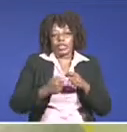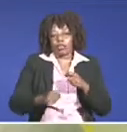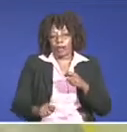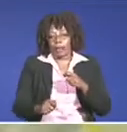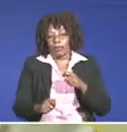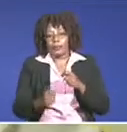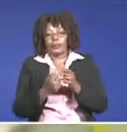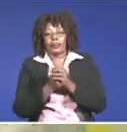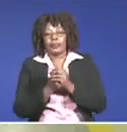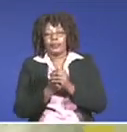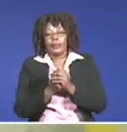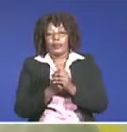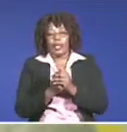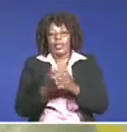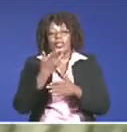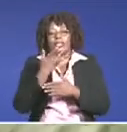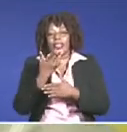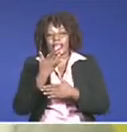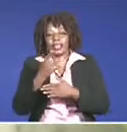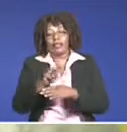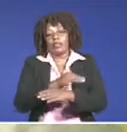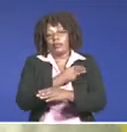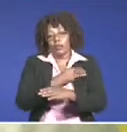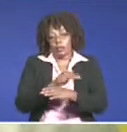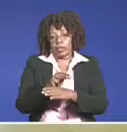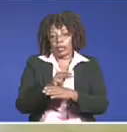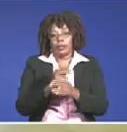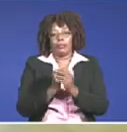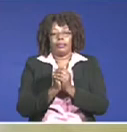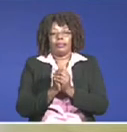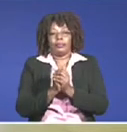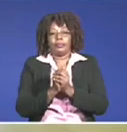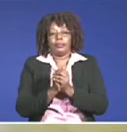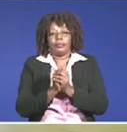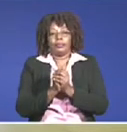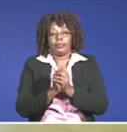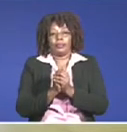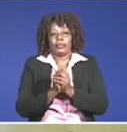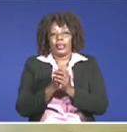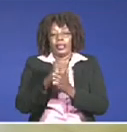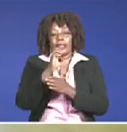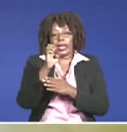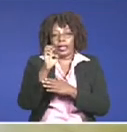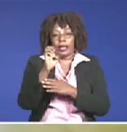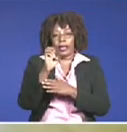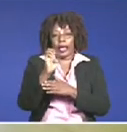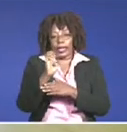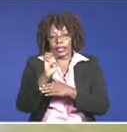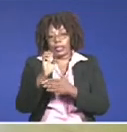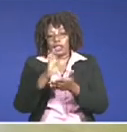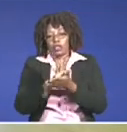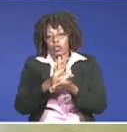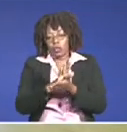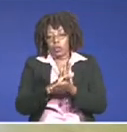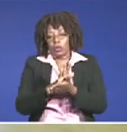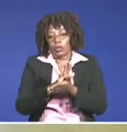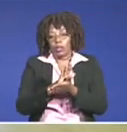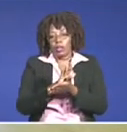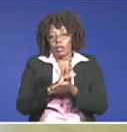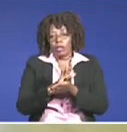taste of the history and a little taste of the music, and that's basically what it was. The Addison School Choir will continue their trip across the